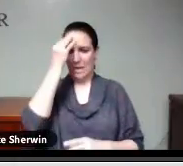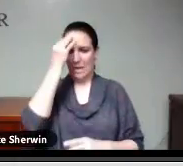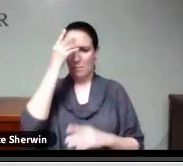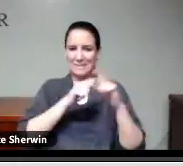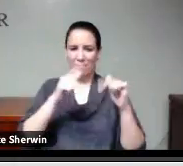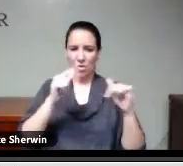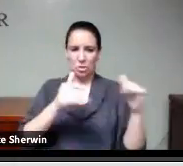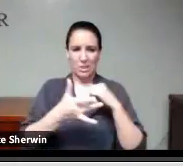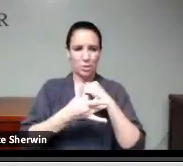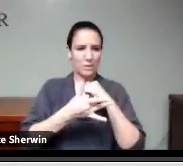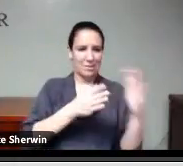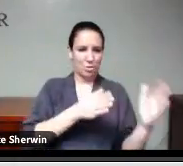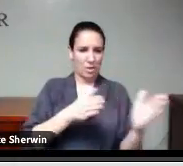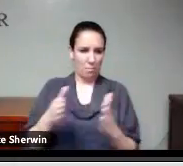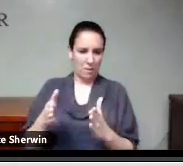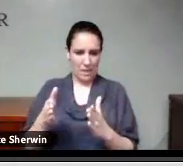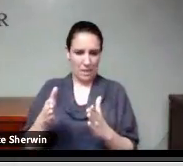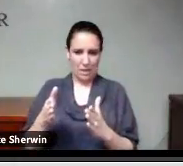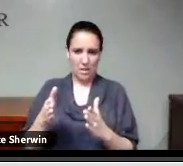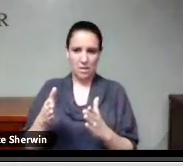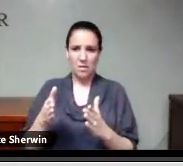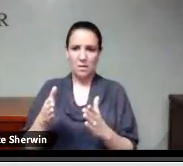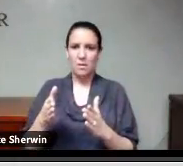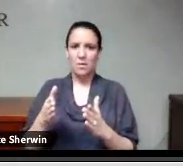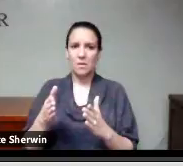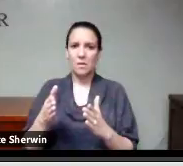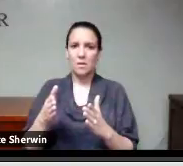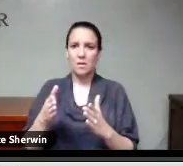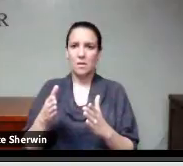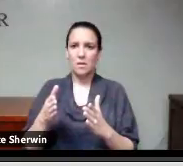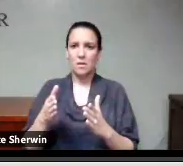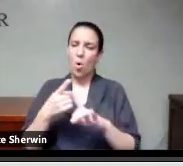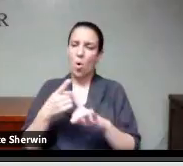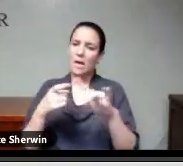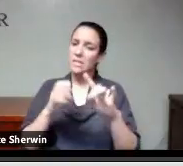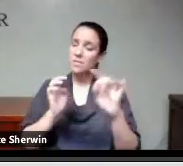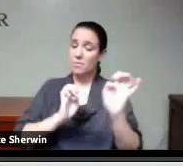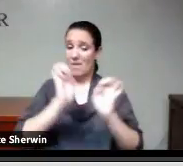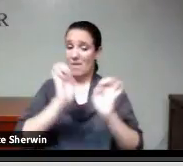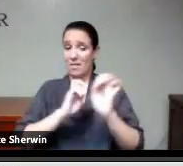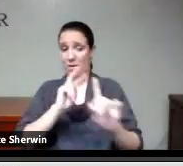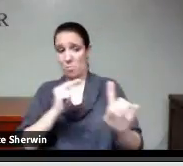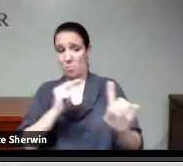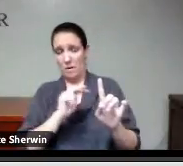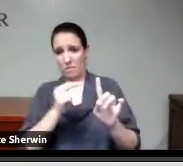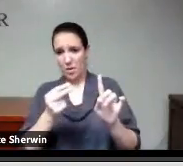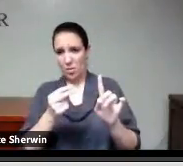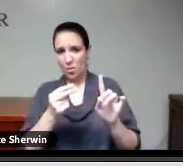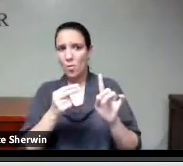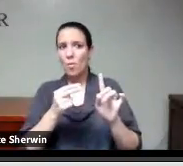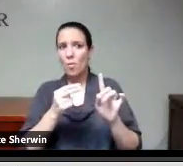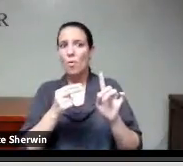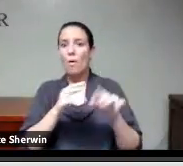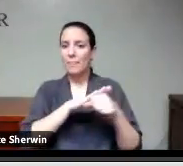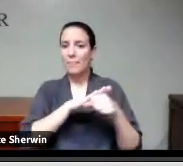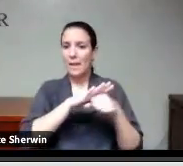least creating some high-level metrics from an evaluative point of view, the areas that I